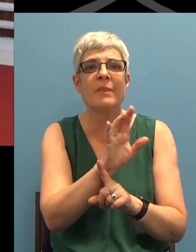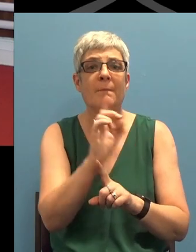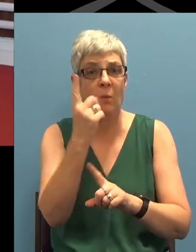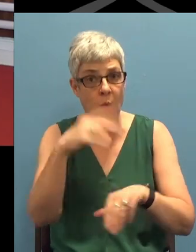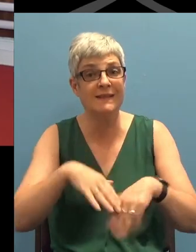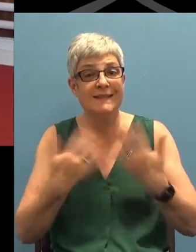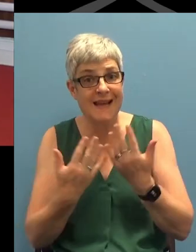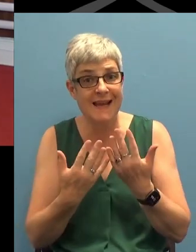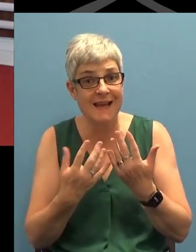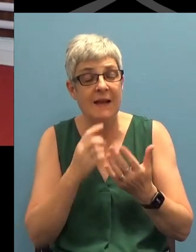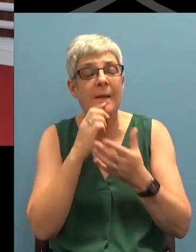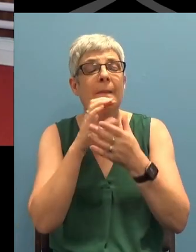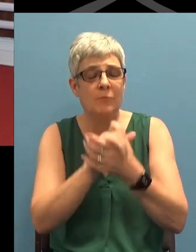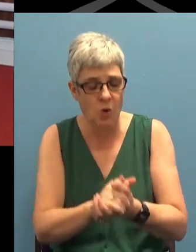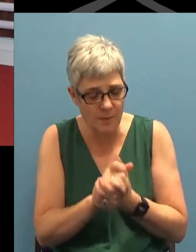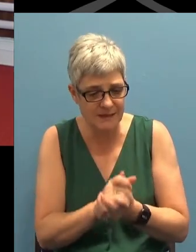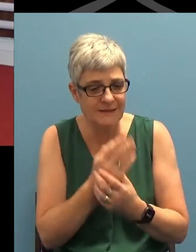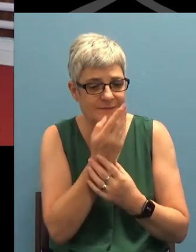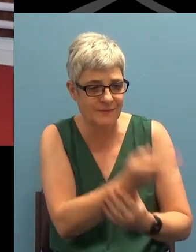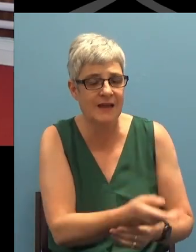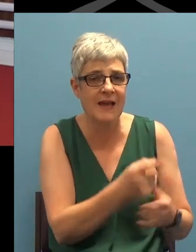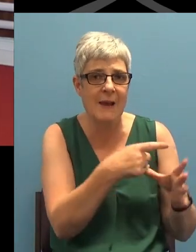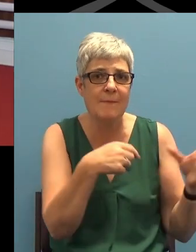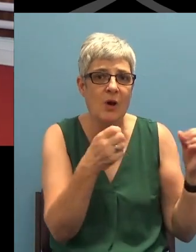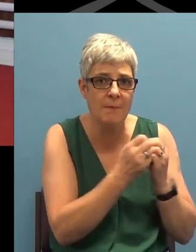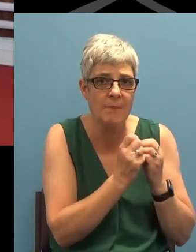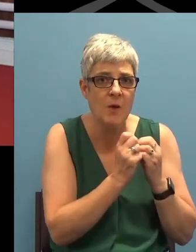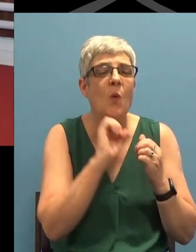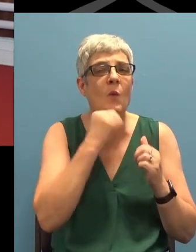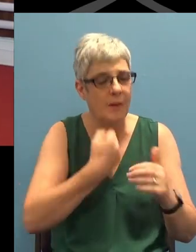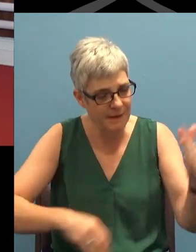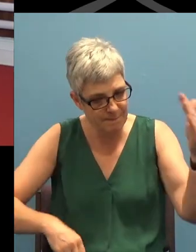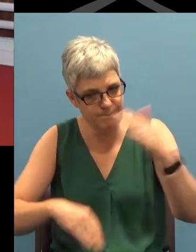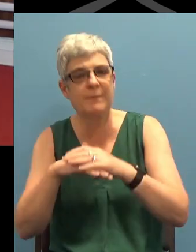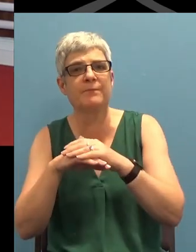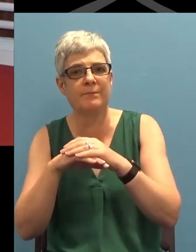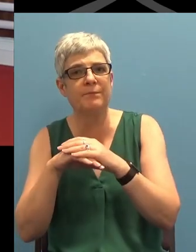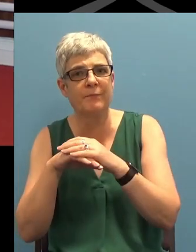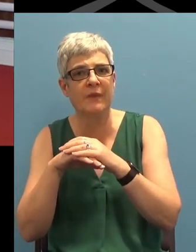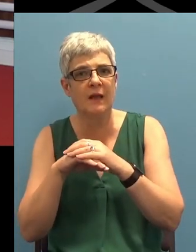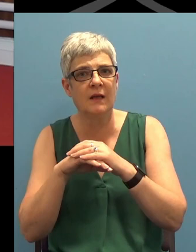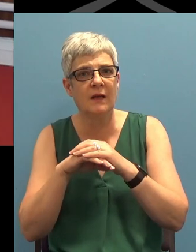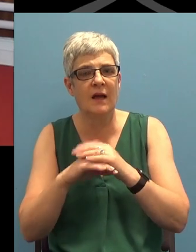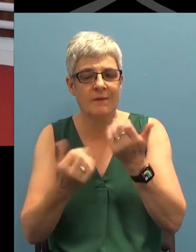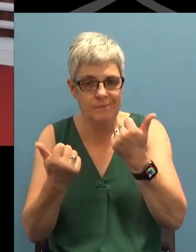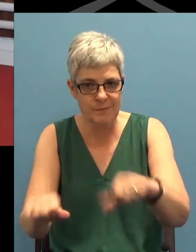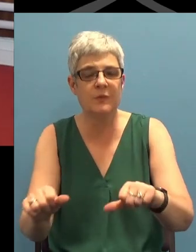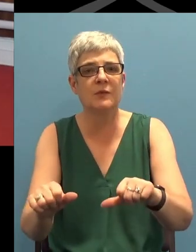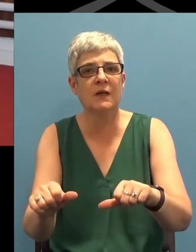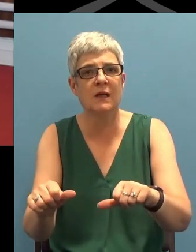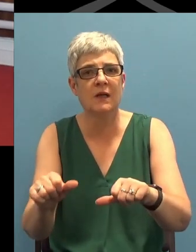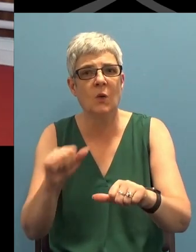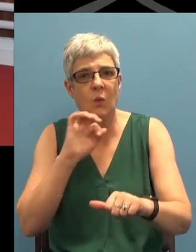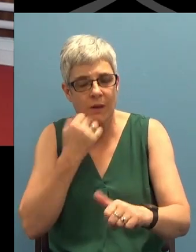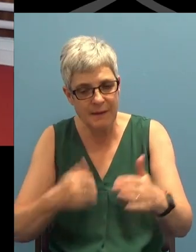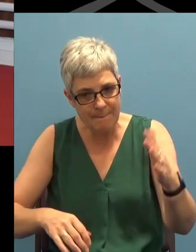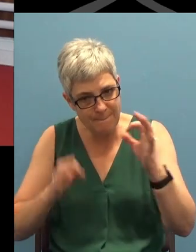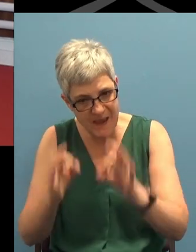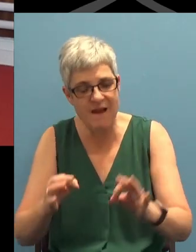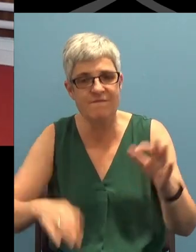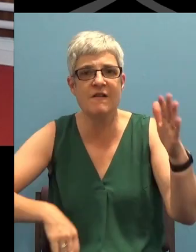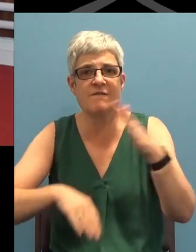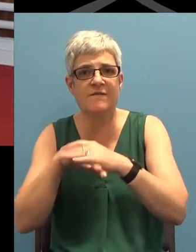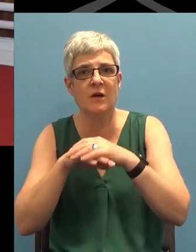but one day that promise given to Abraham would find its greater fulfillment and ultimately the perfect fulfillment when